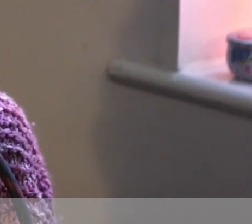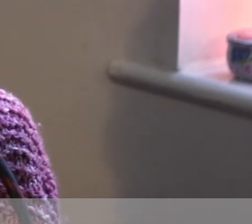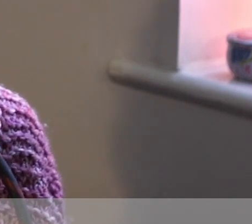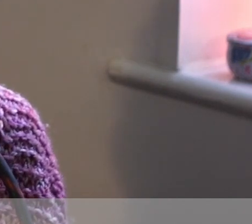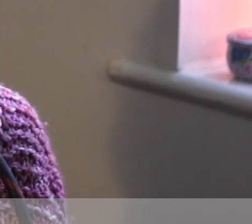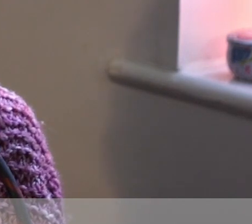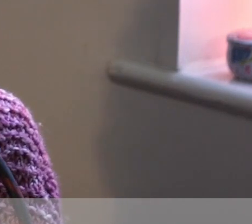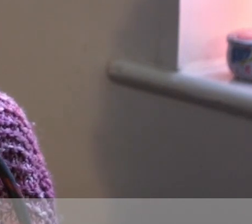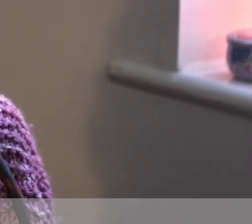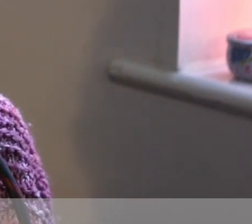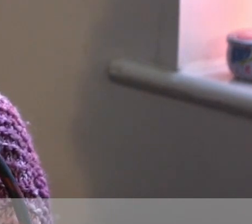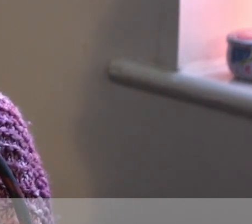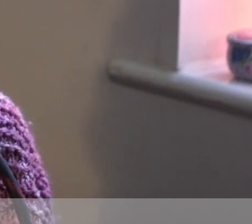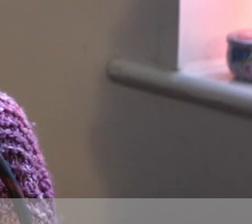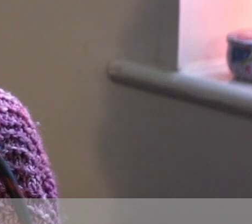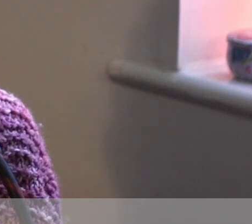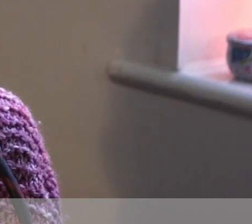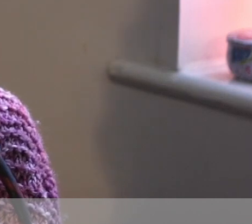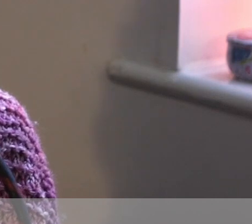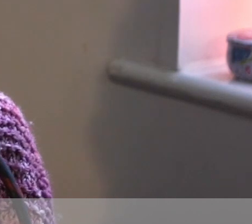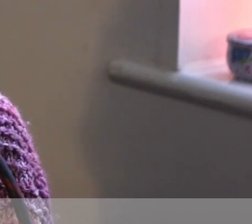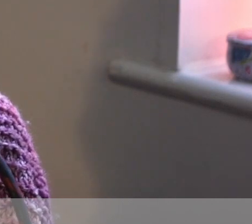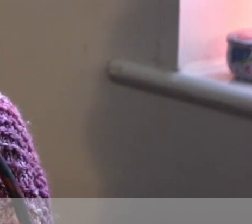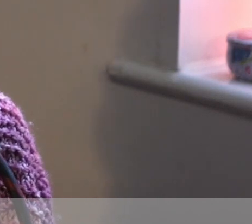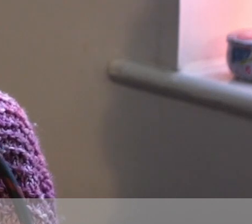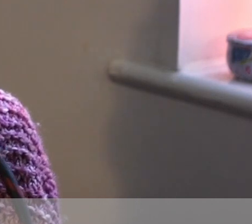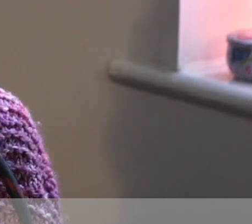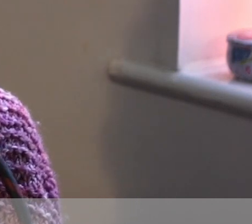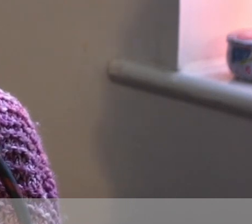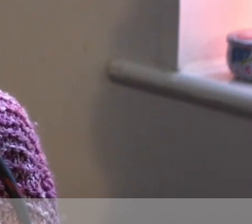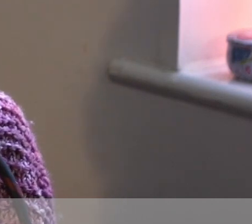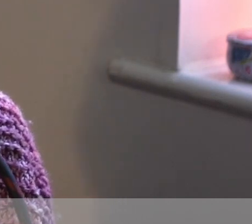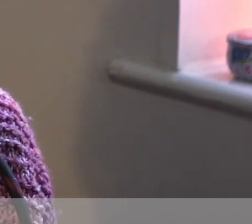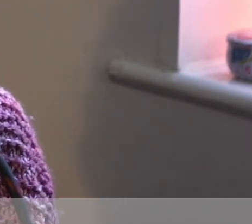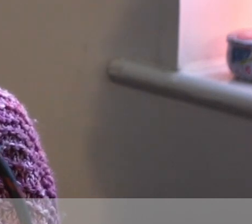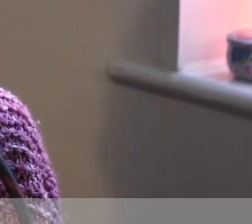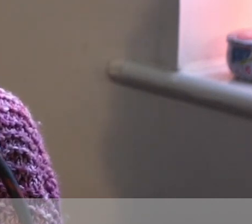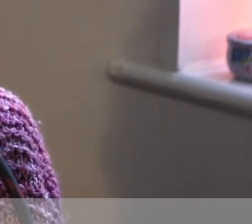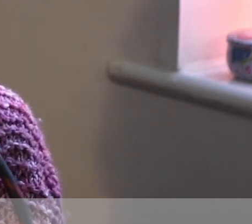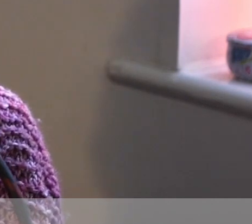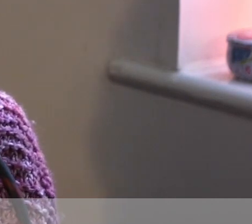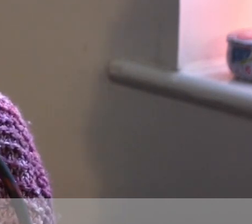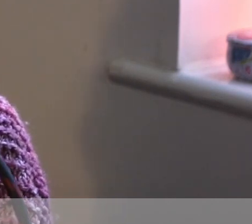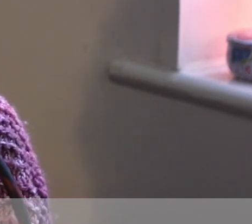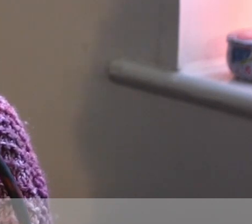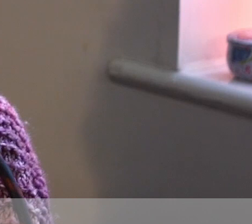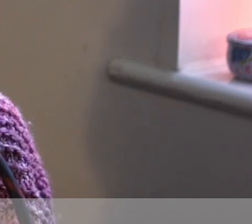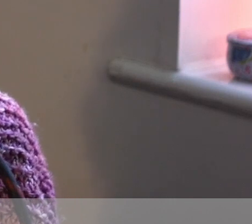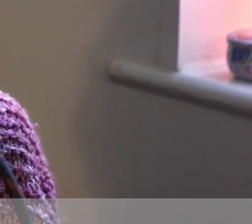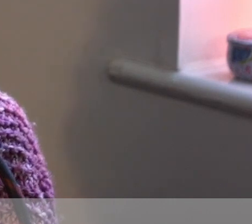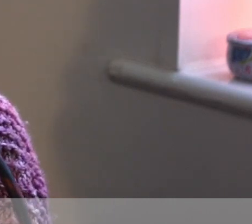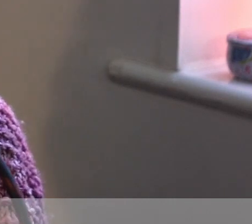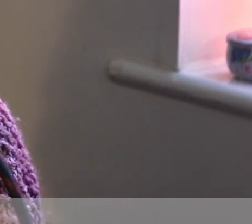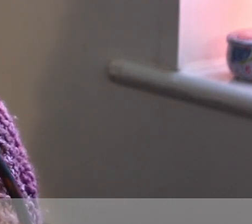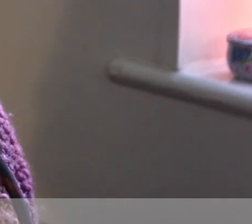the X, where countless knees gave way on seeing blood, each name a howl that drowned the scream